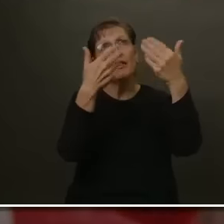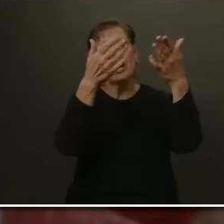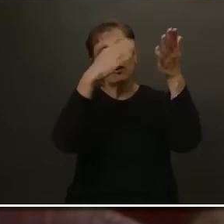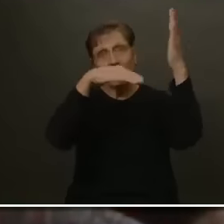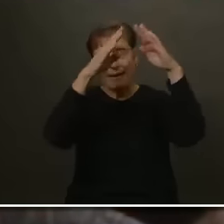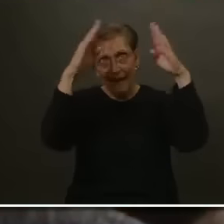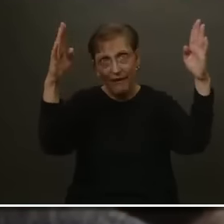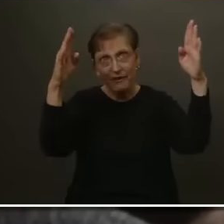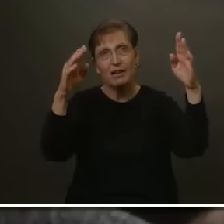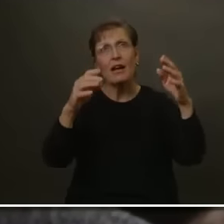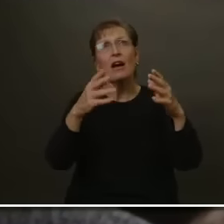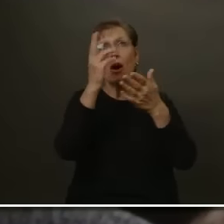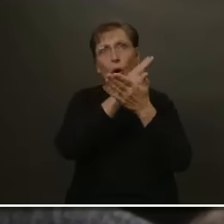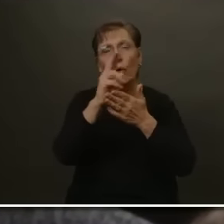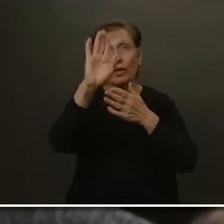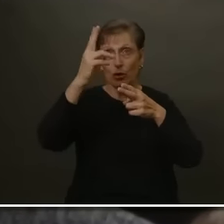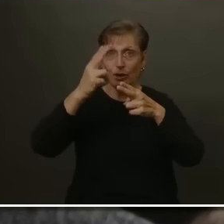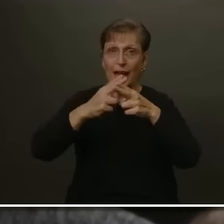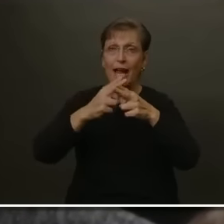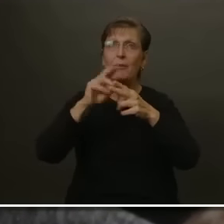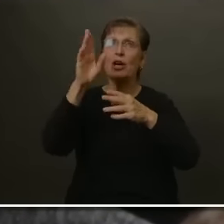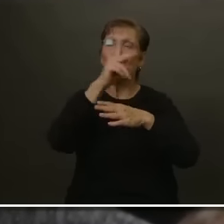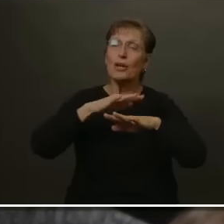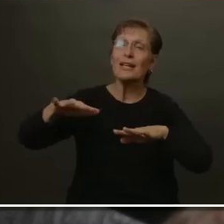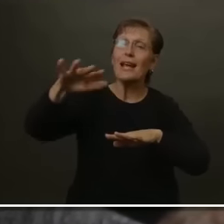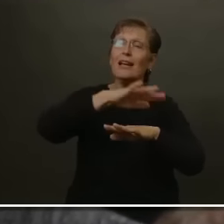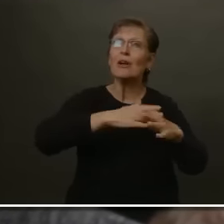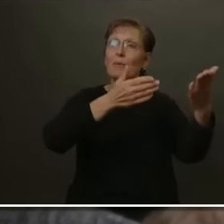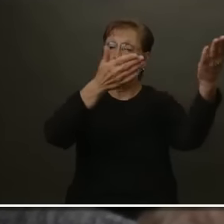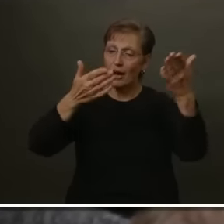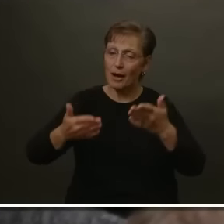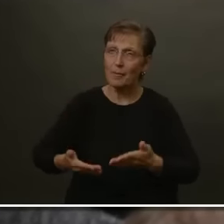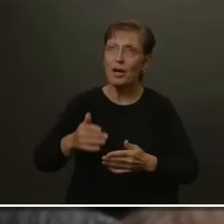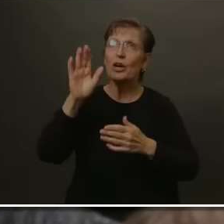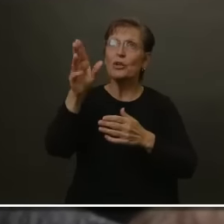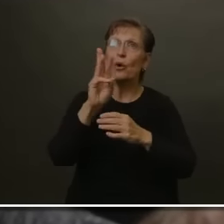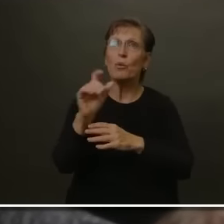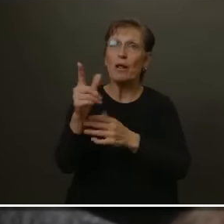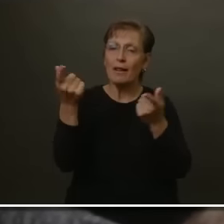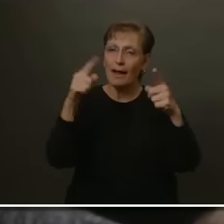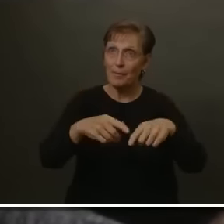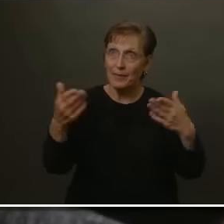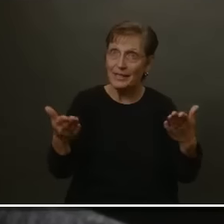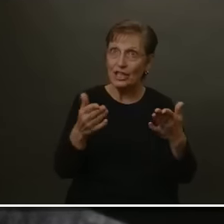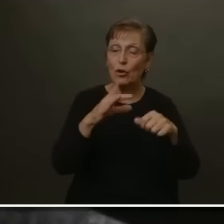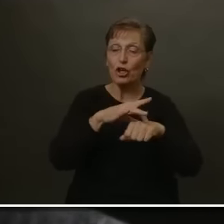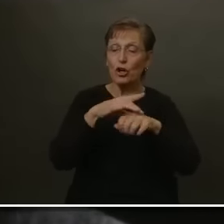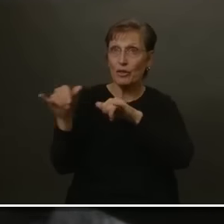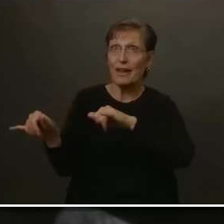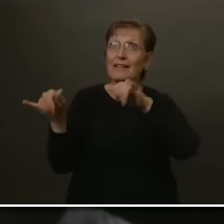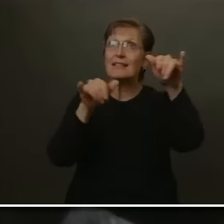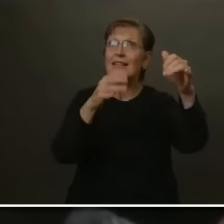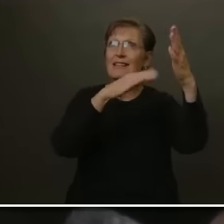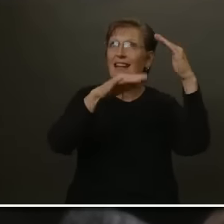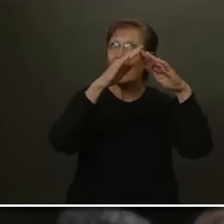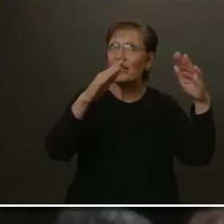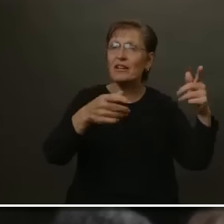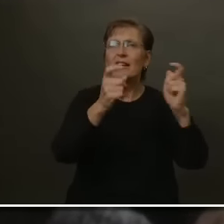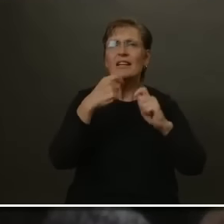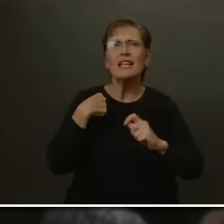heaven, hallowed be thy name. Thy kingdom come, thy will be done, on earth as it is in